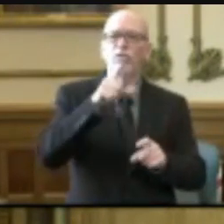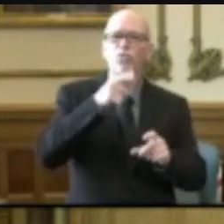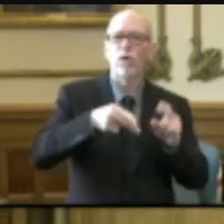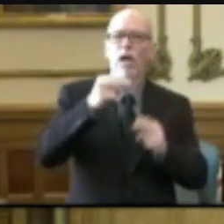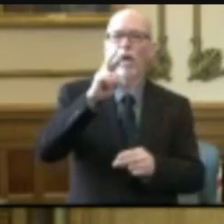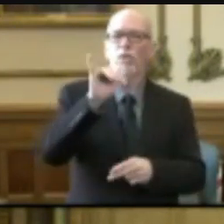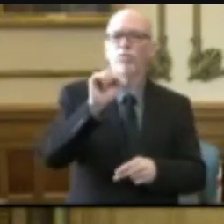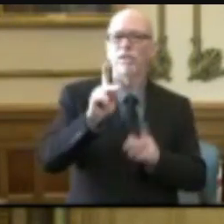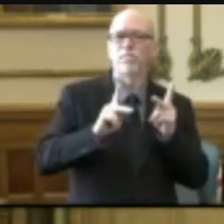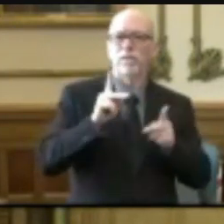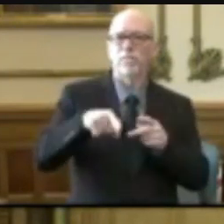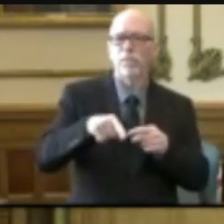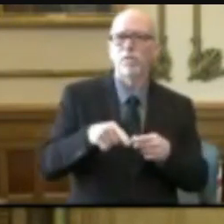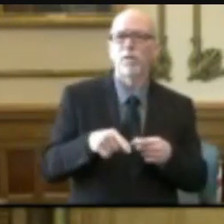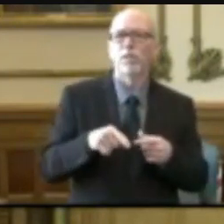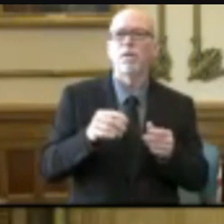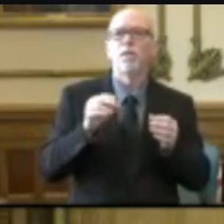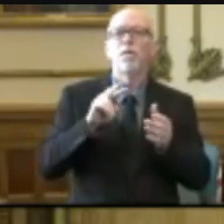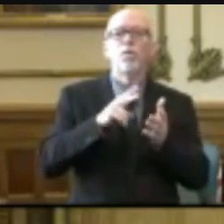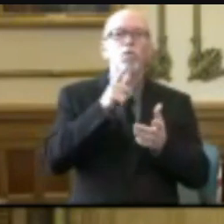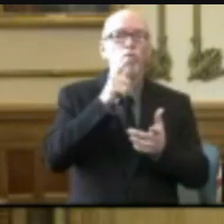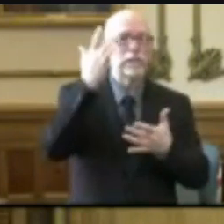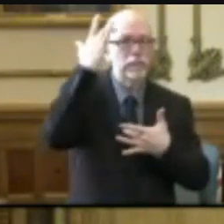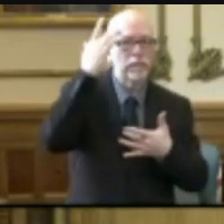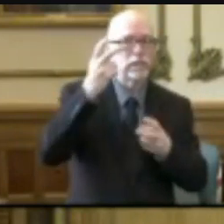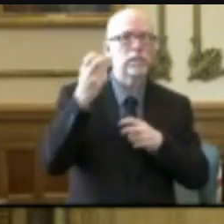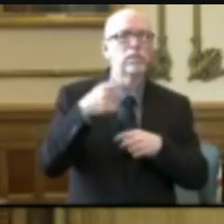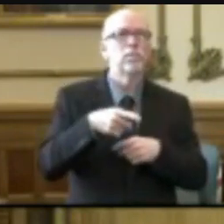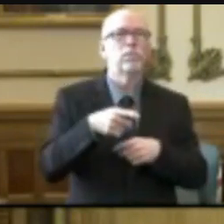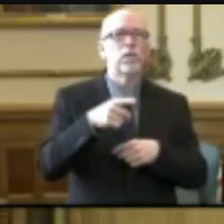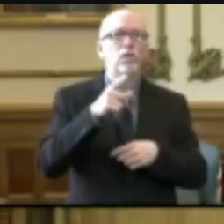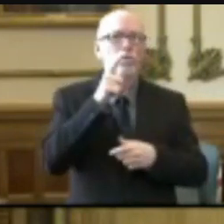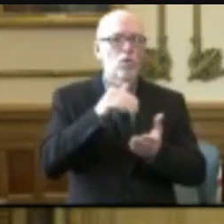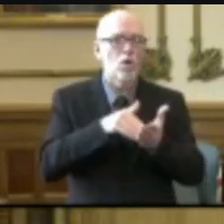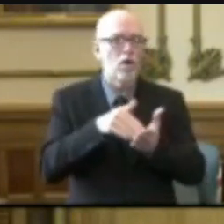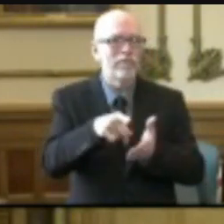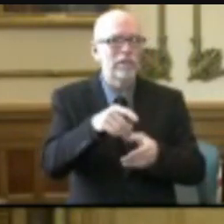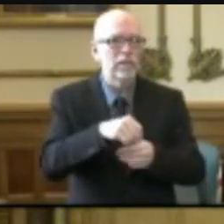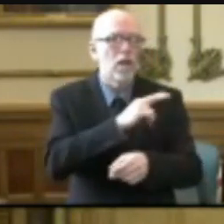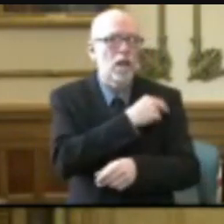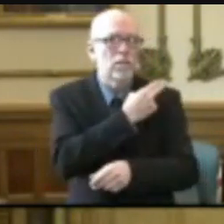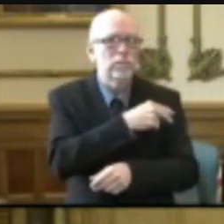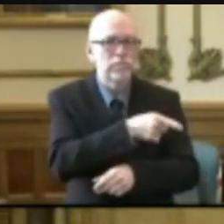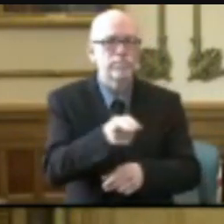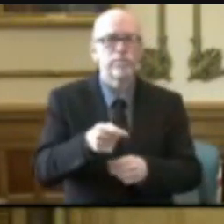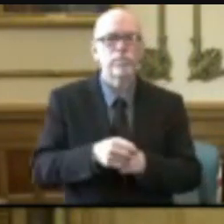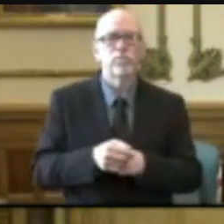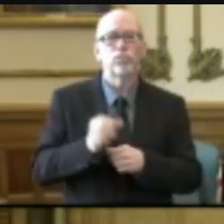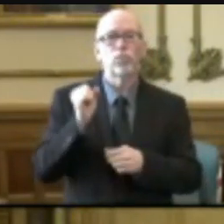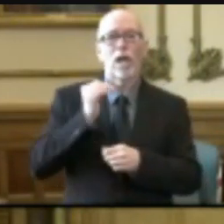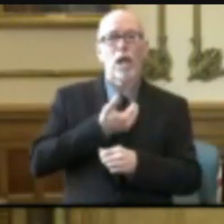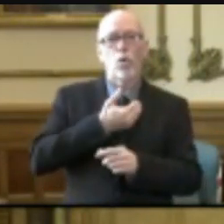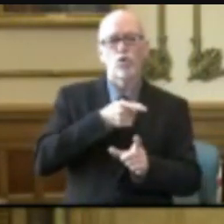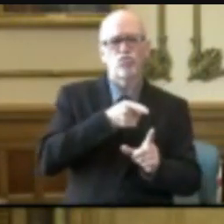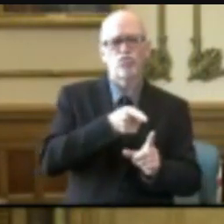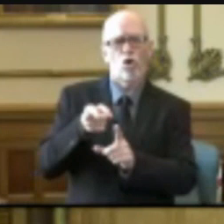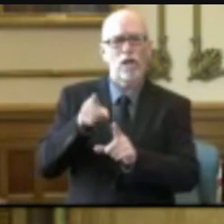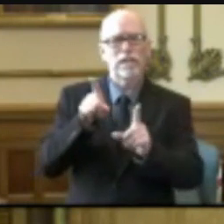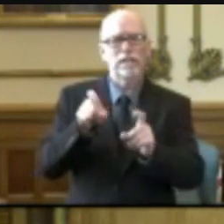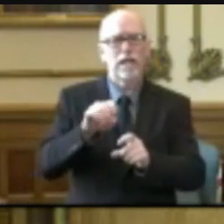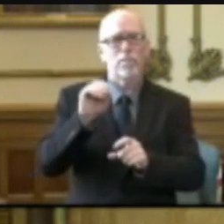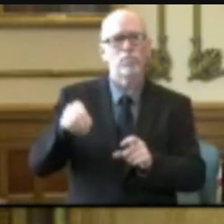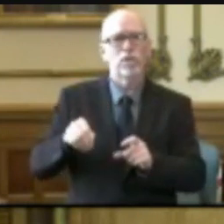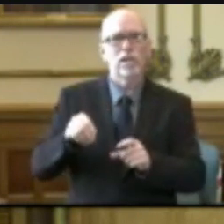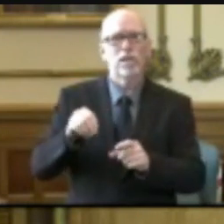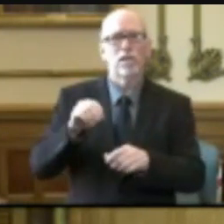risk population, those individuals that are sick and those individuals that oftentimes are in the hospital. And so when we look at our targeted testing percentages,